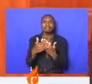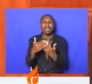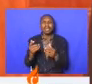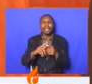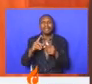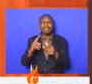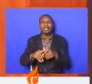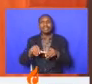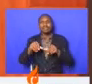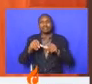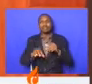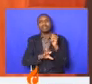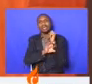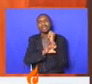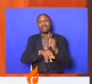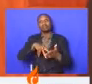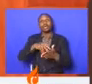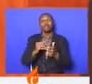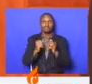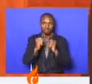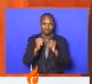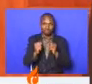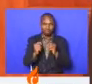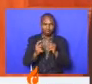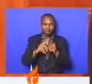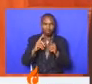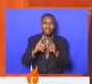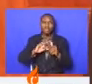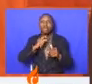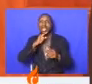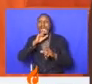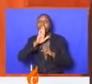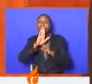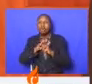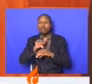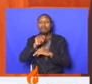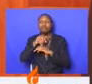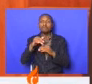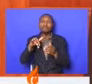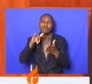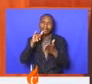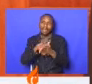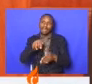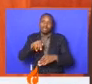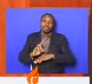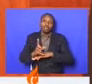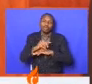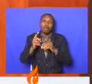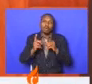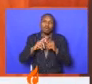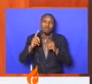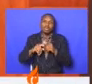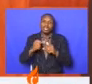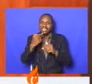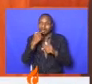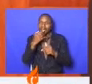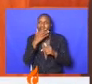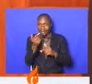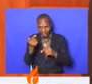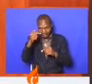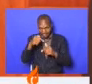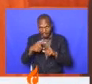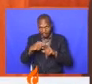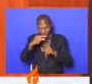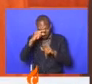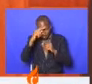the country is down. And I assure you that today, as we're walking around and seeing the development